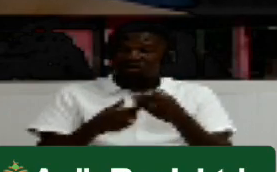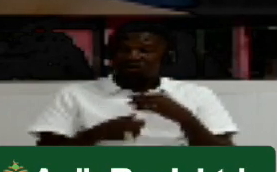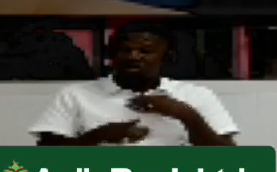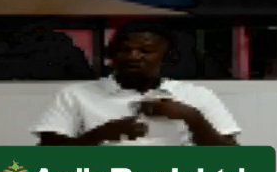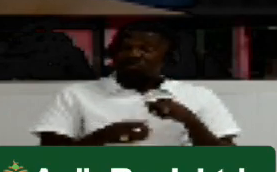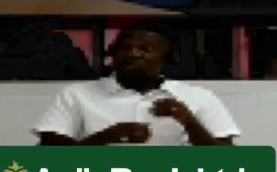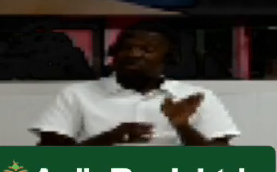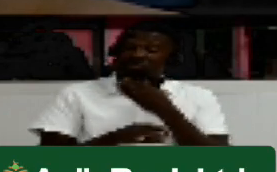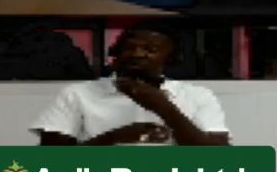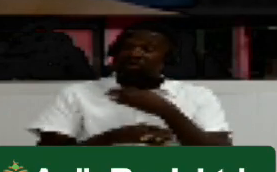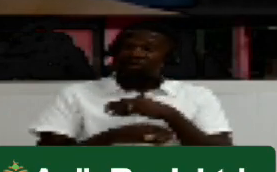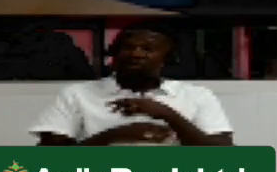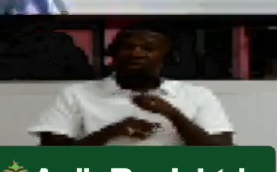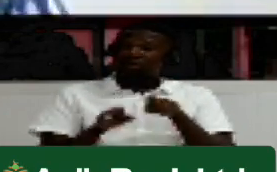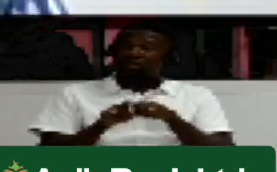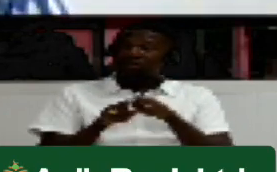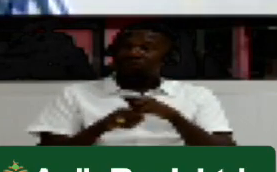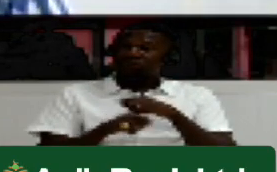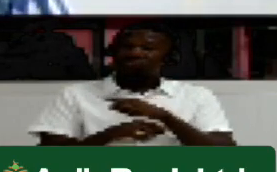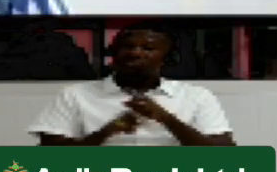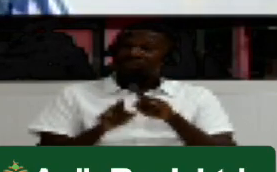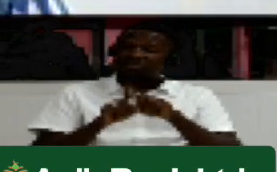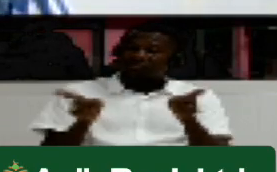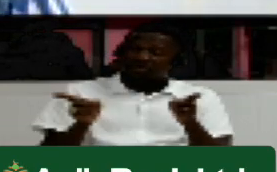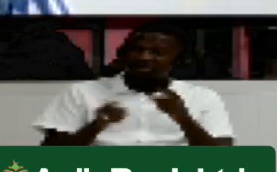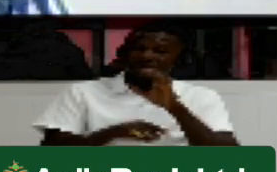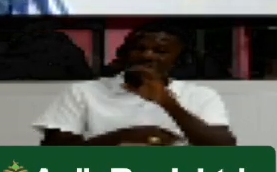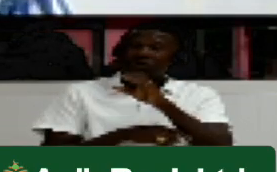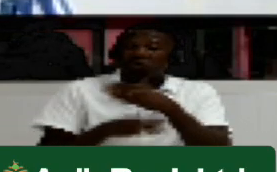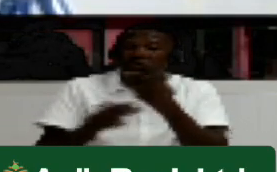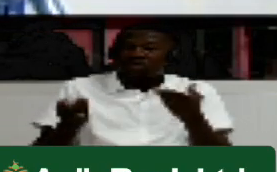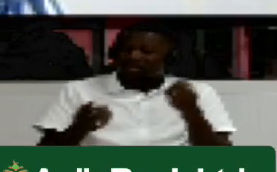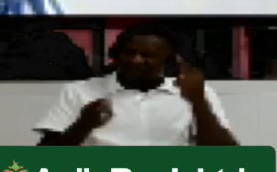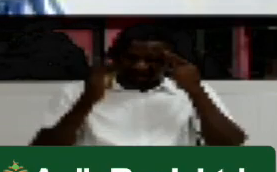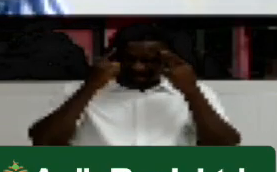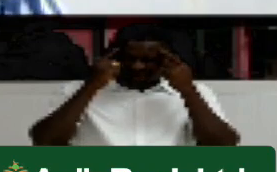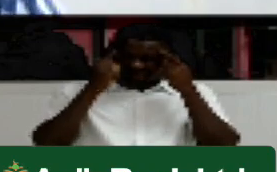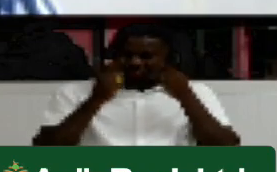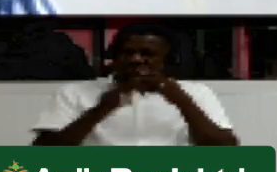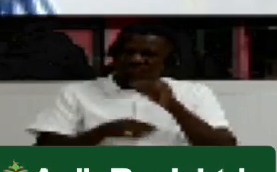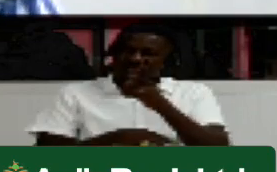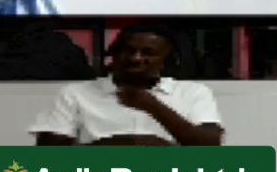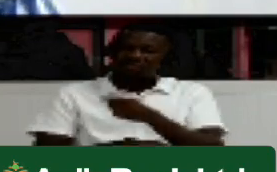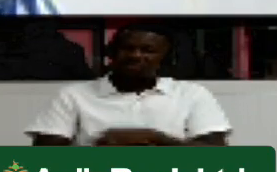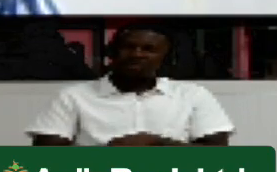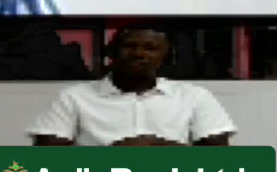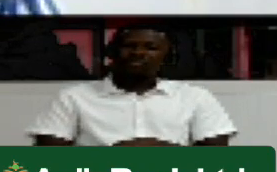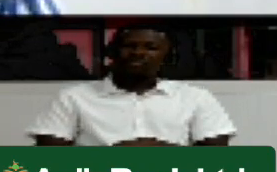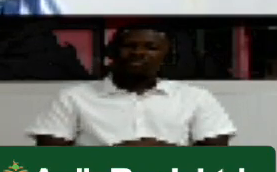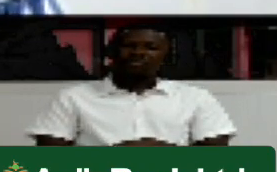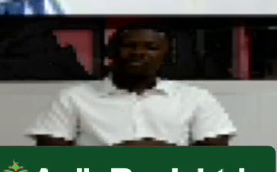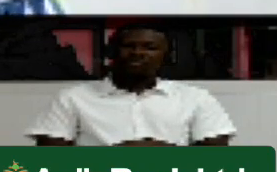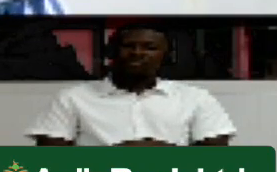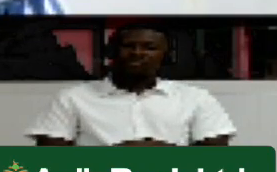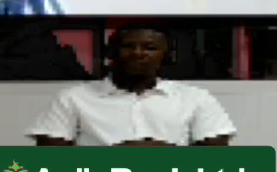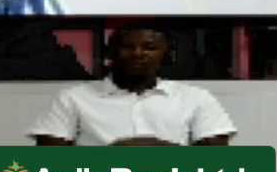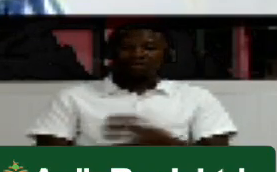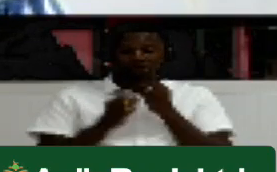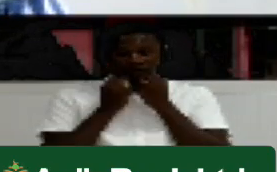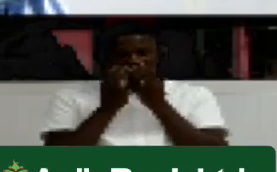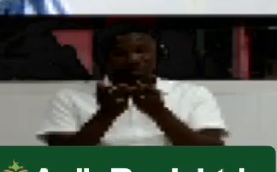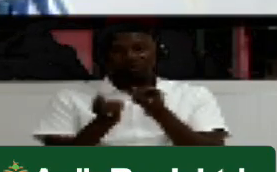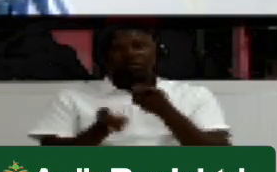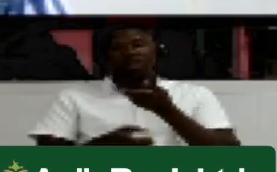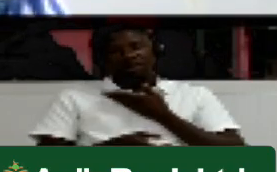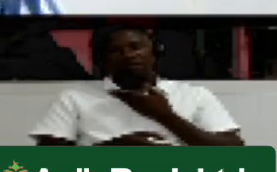same country. Why did he decide to do this? He said he has kids. He has two kids. And